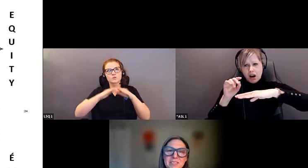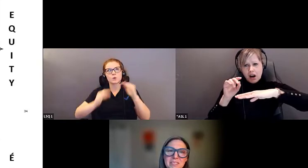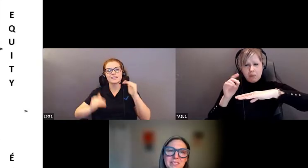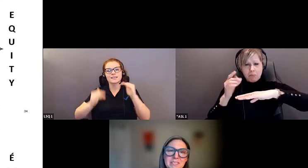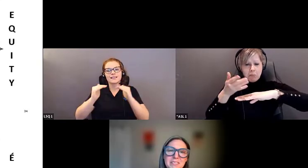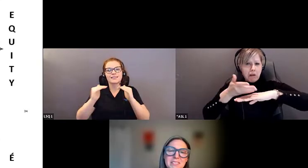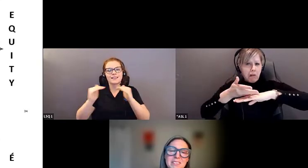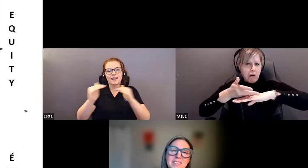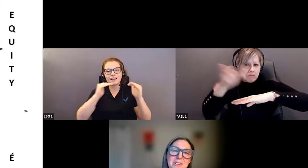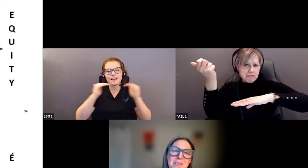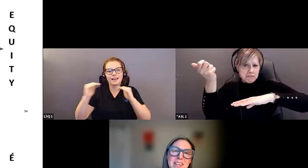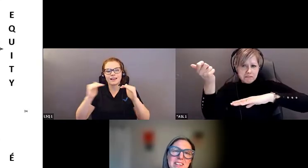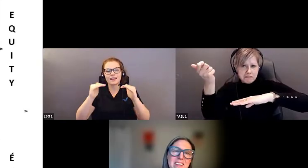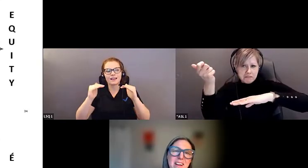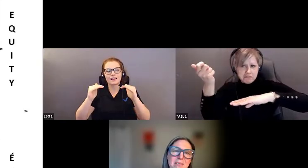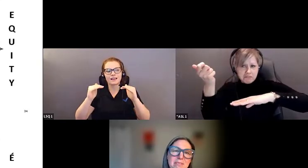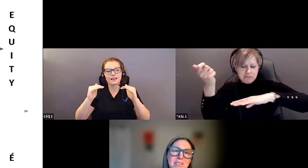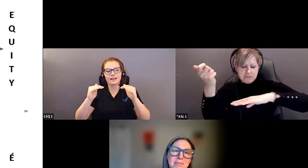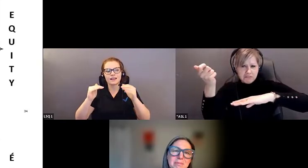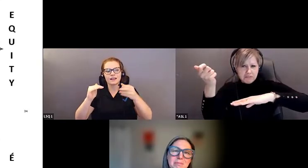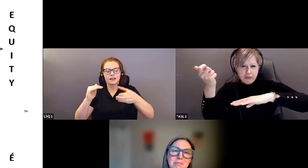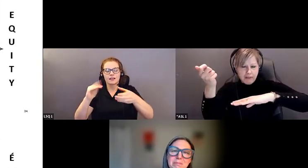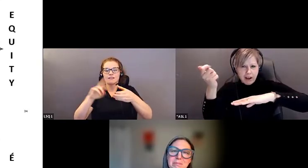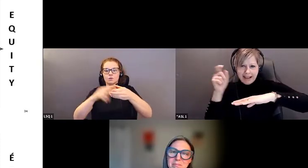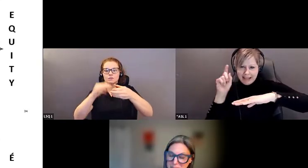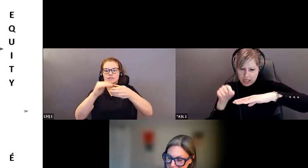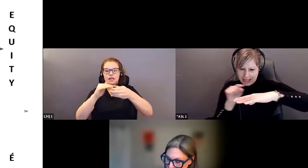disappear the coin itself.